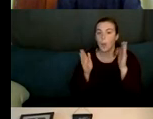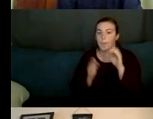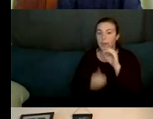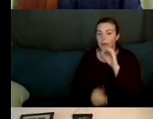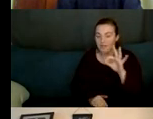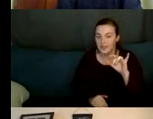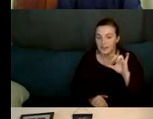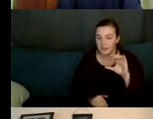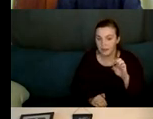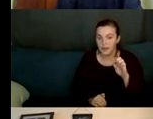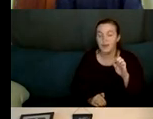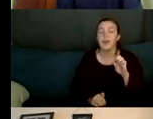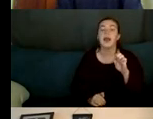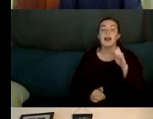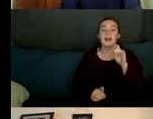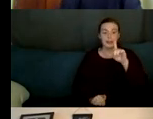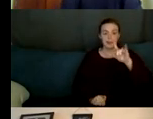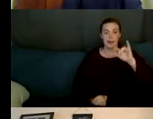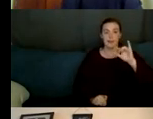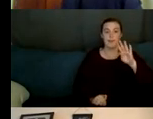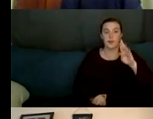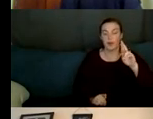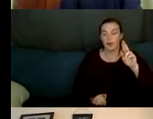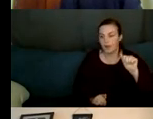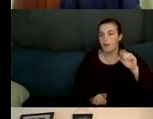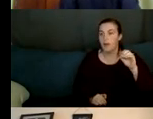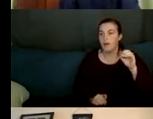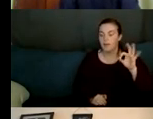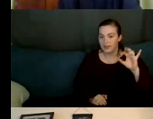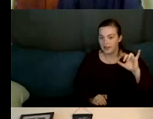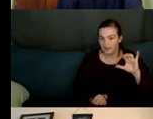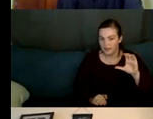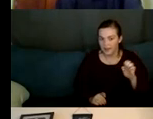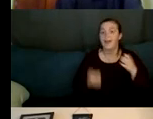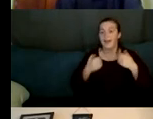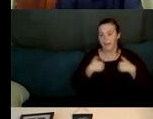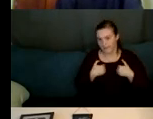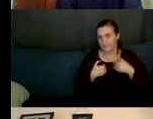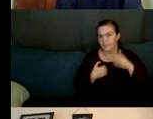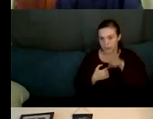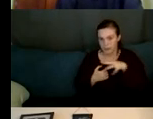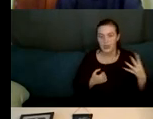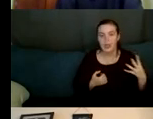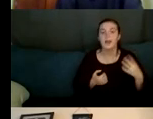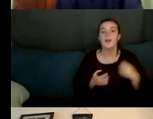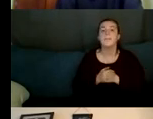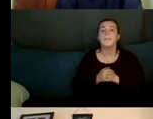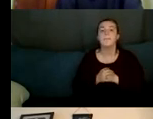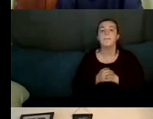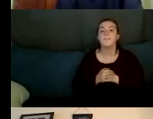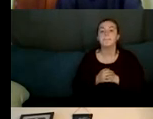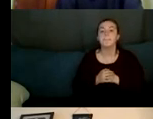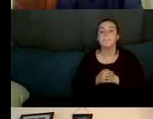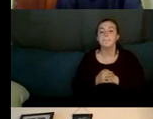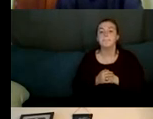LibreOffice have Excel type capabilities in case you needed those. There was also a question that you might get to, but one of the people had to leave, and they